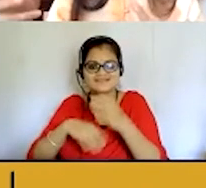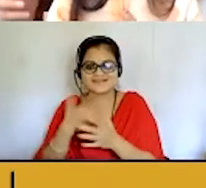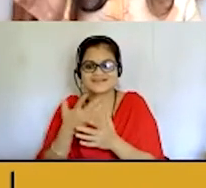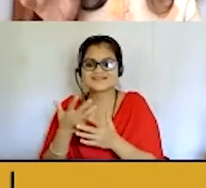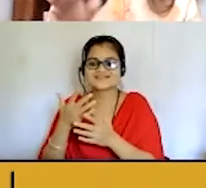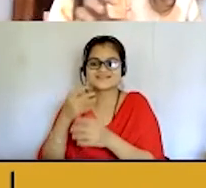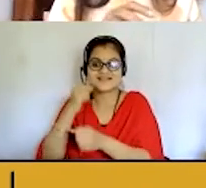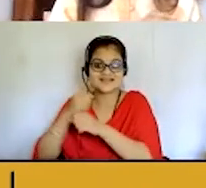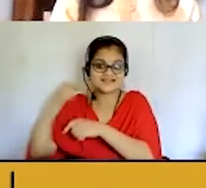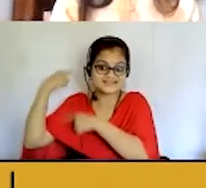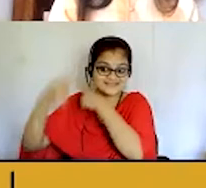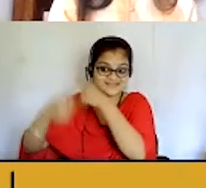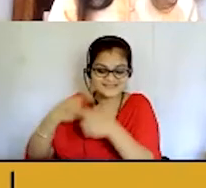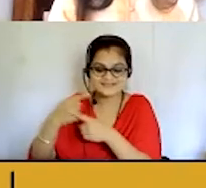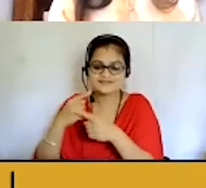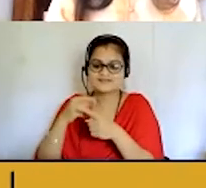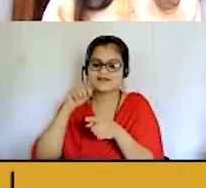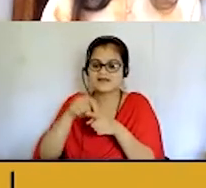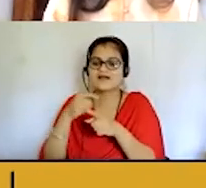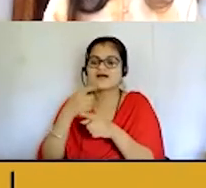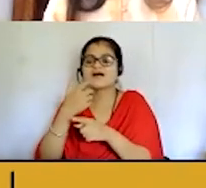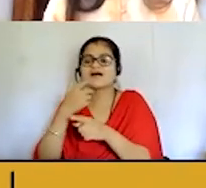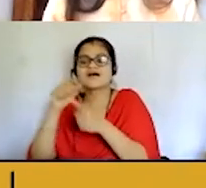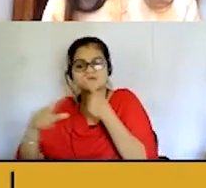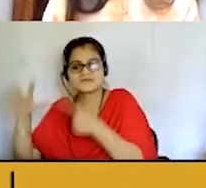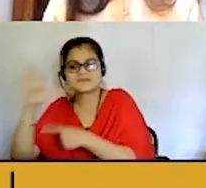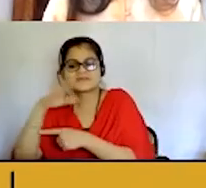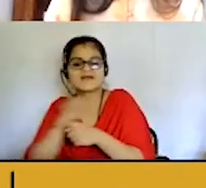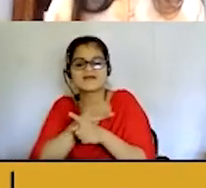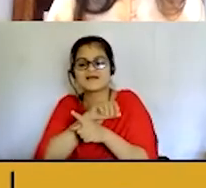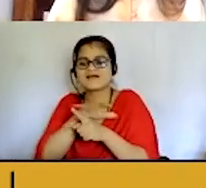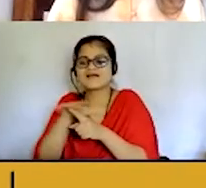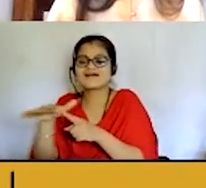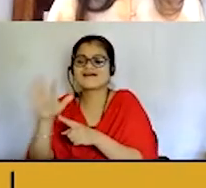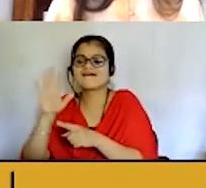music with the influences, the European influences. Yeah? Yes, yes, yeah.